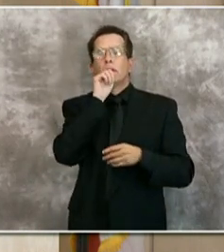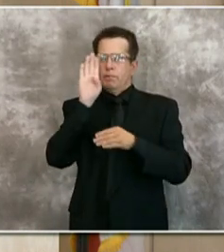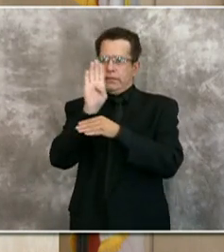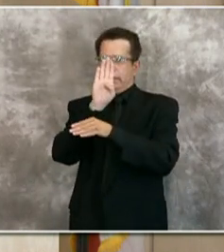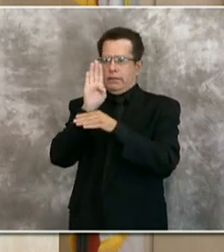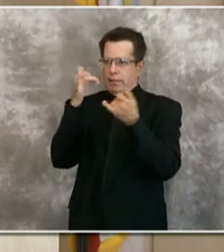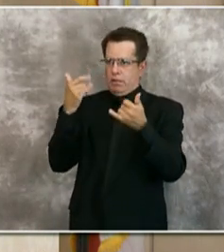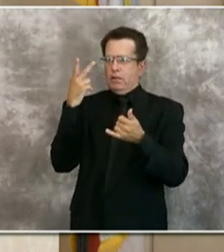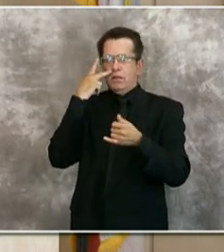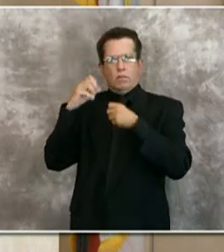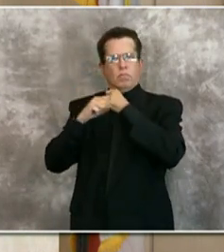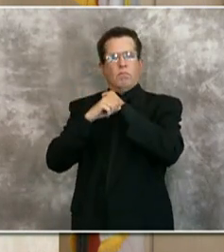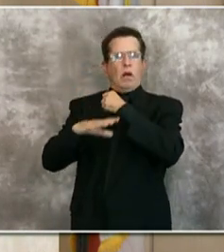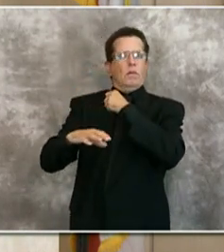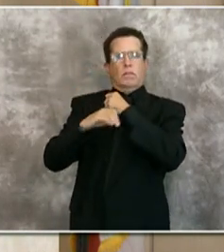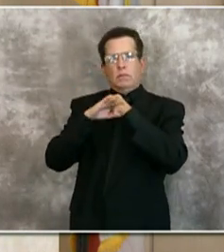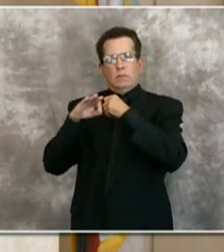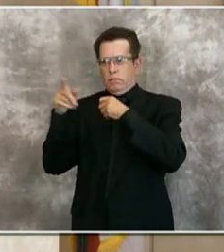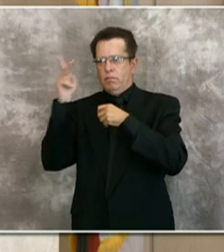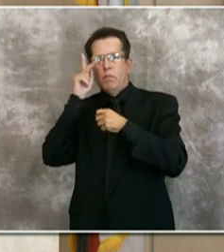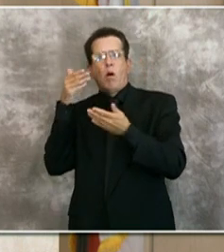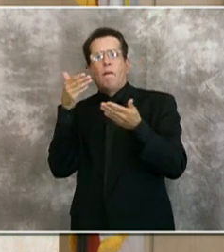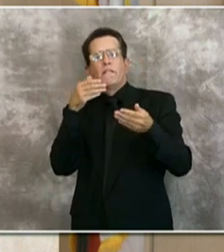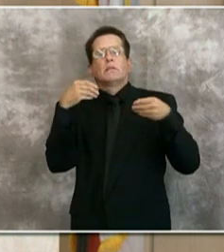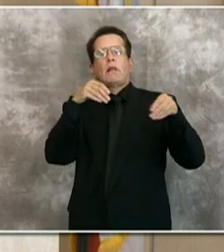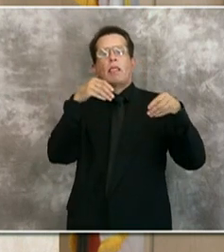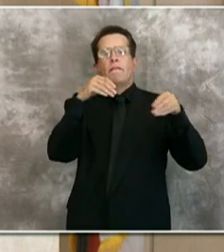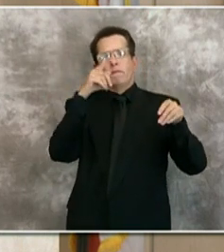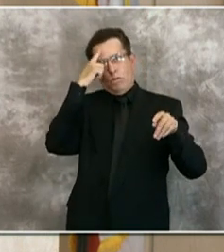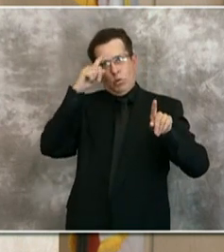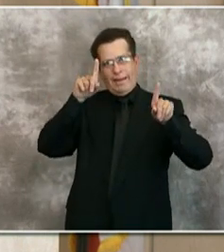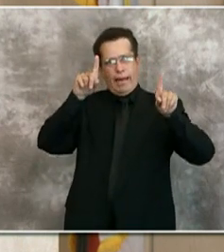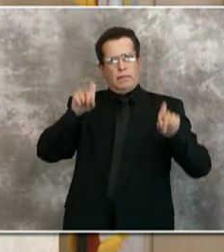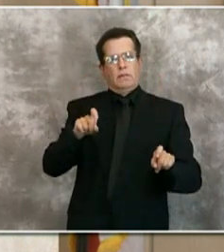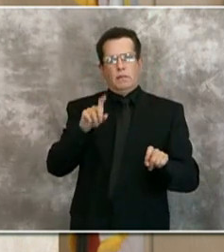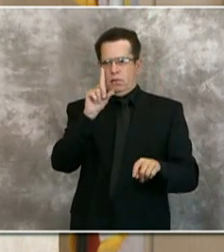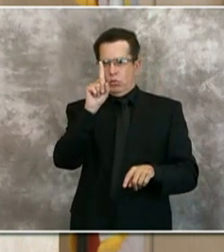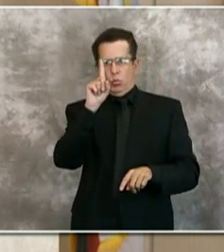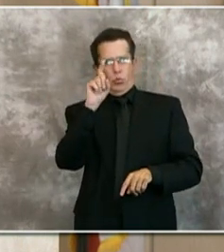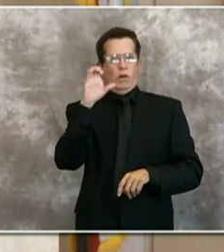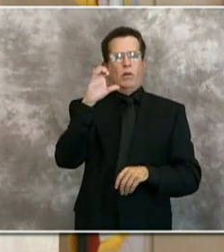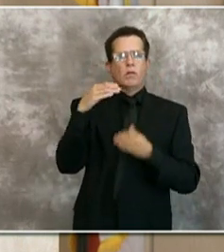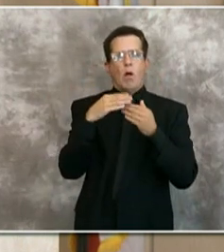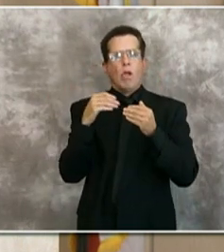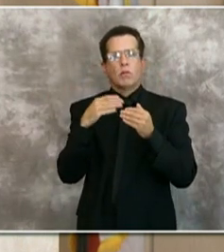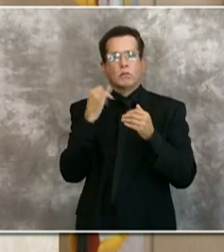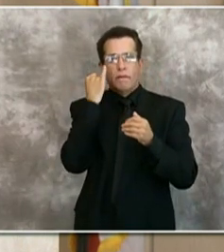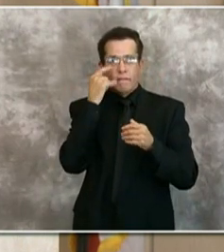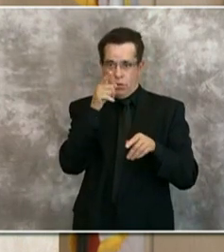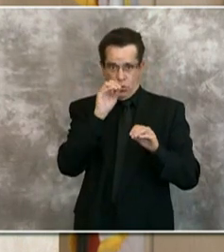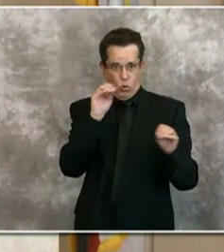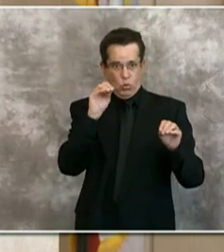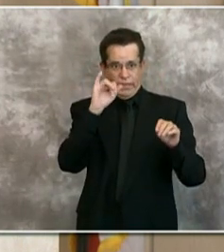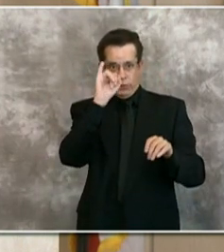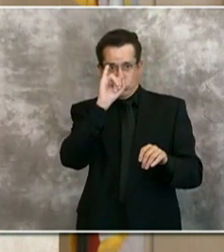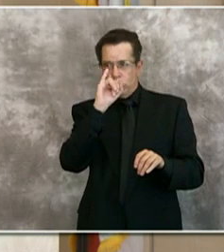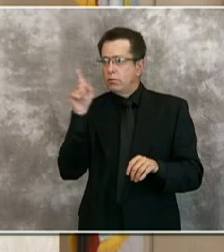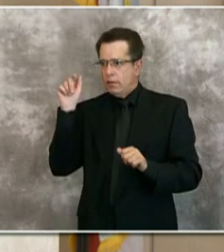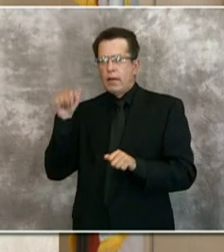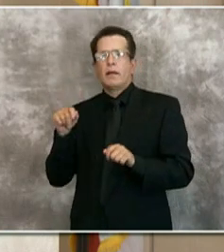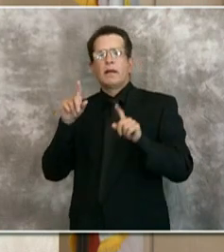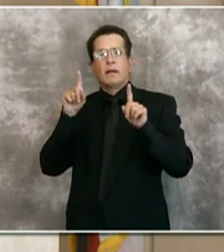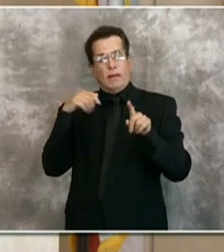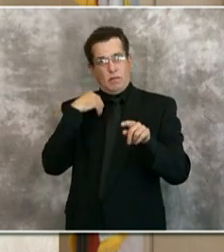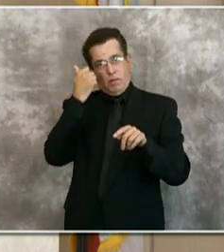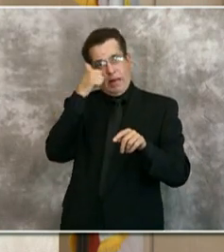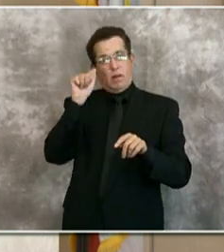UT today on these private companies offering testing for $100 if you don't have insurance. Is there anything,